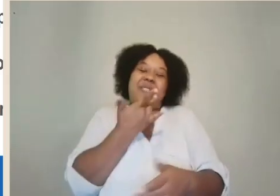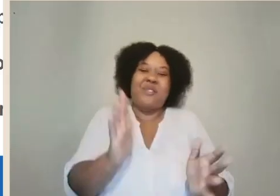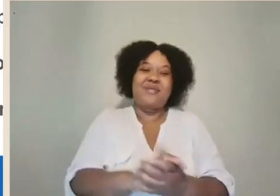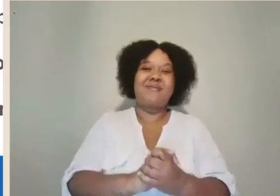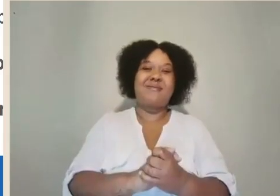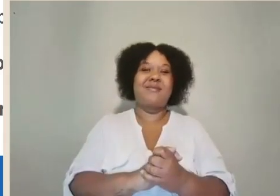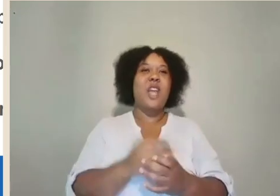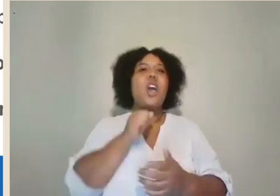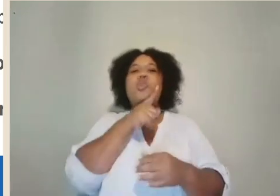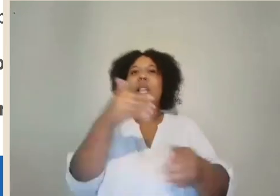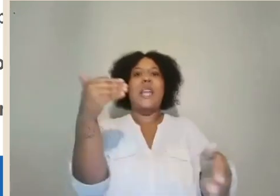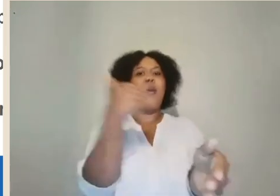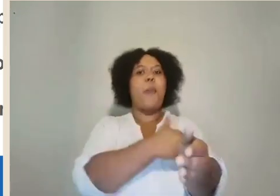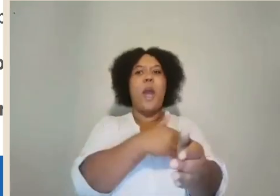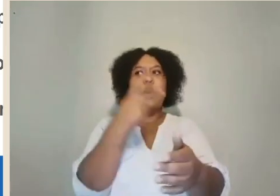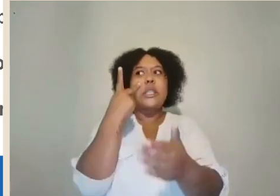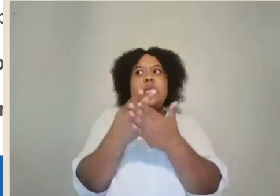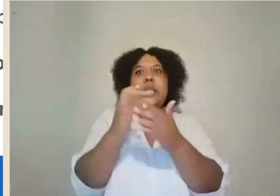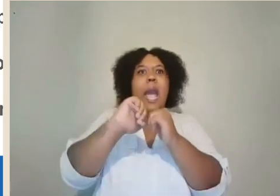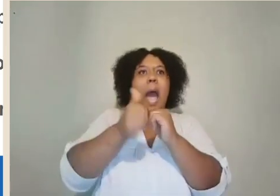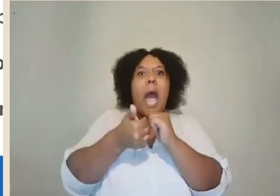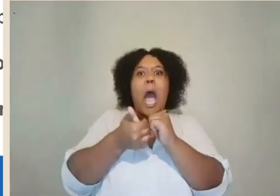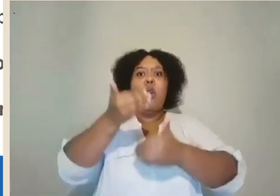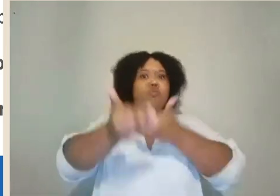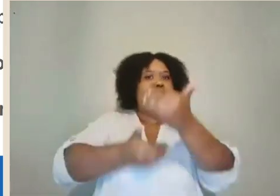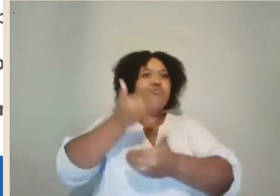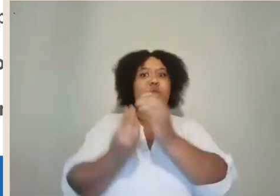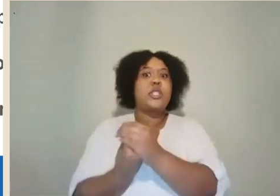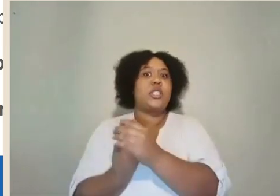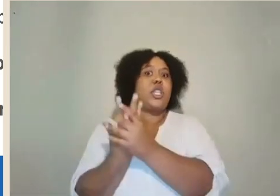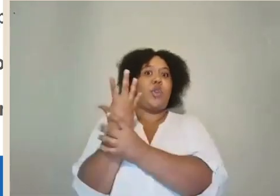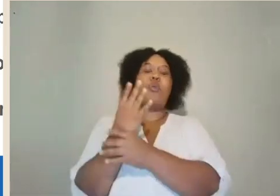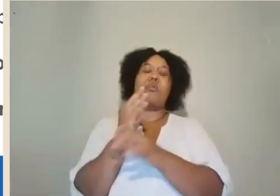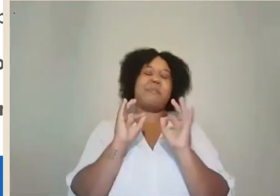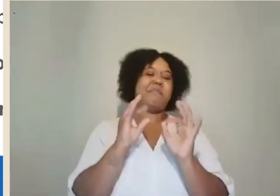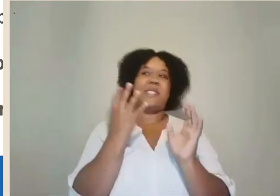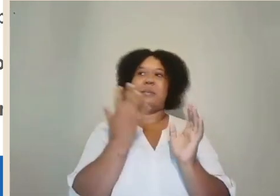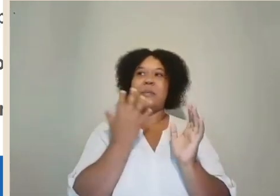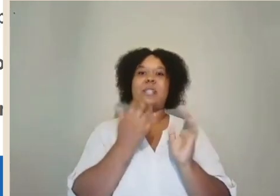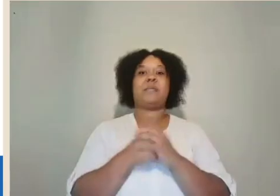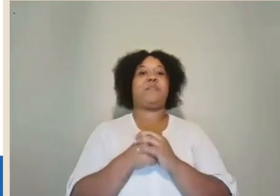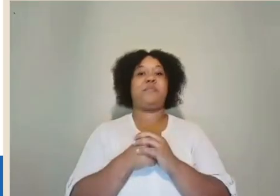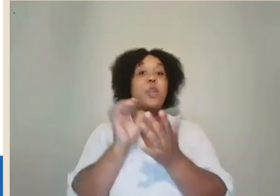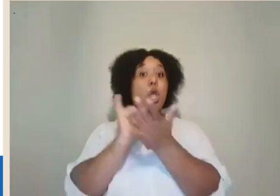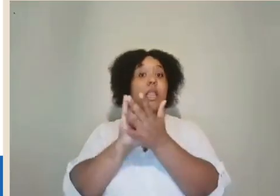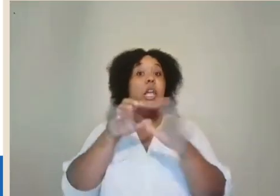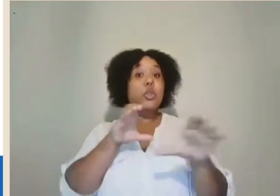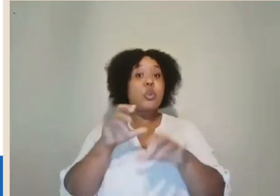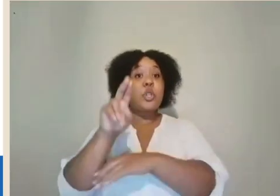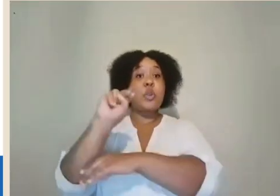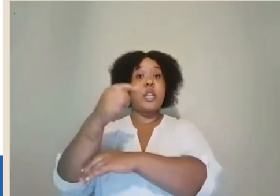very empowering to see them, how much they grow from module 2 to module 9. It's really amazing. So that is what we do at Next Generation